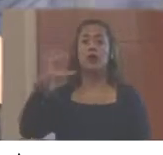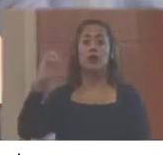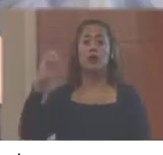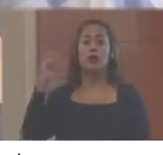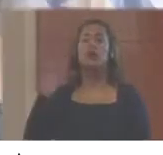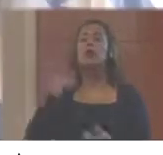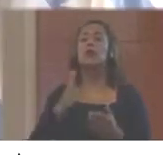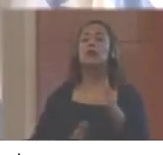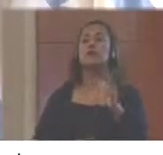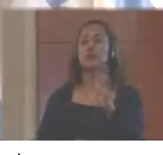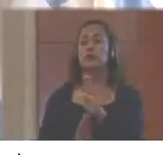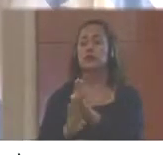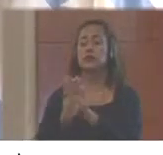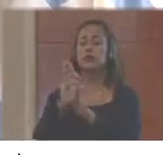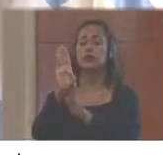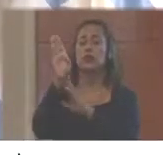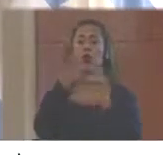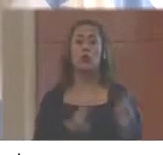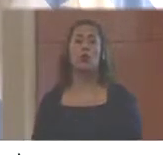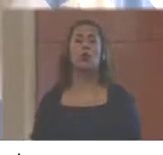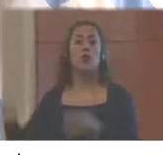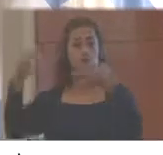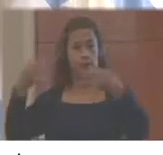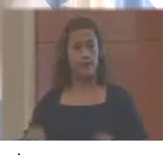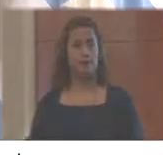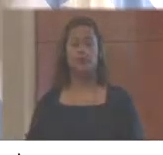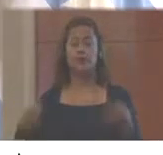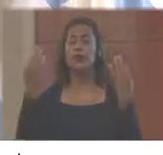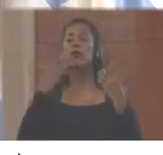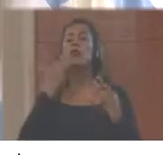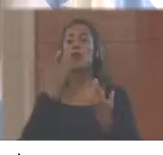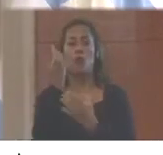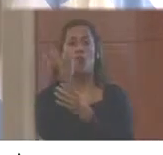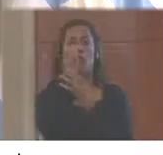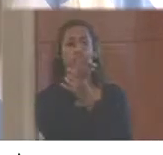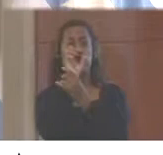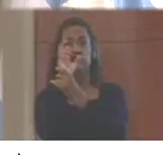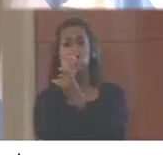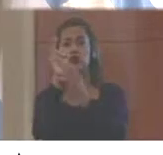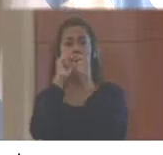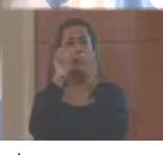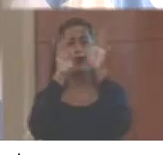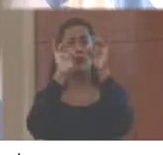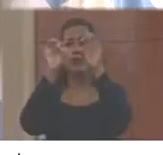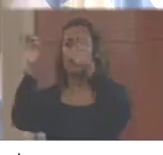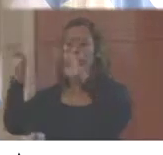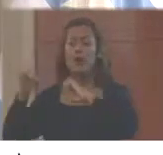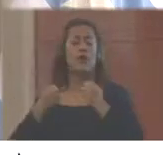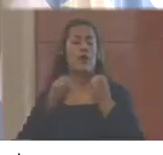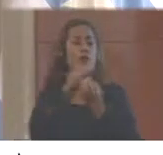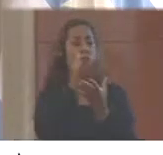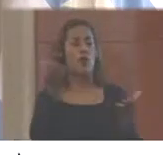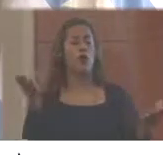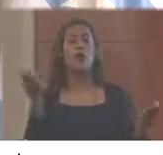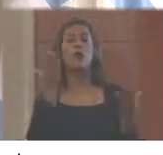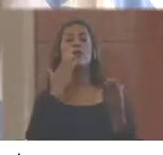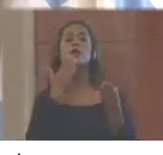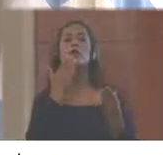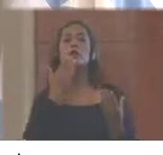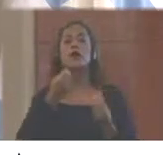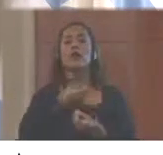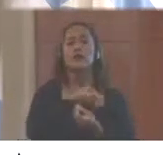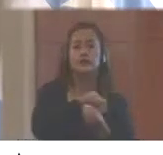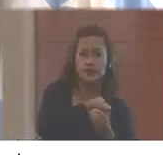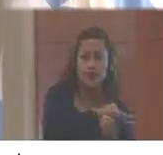telecommunications plan with necessary redundant capabilities and address issues of connectivity to the